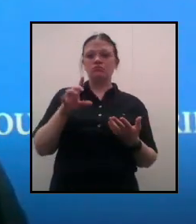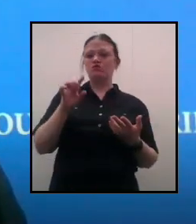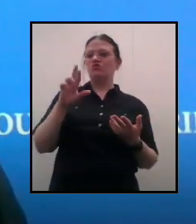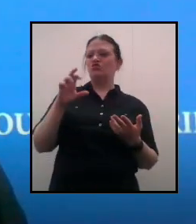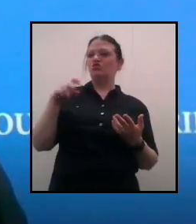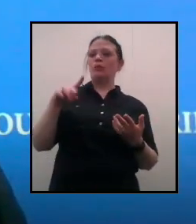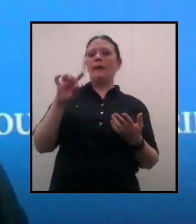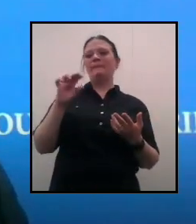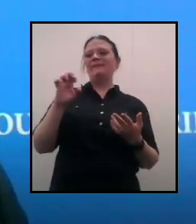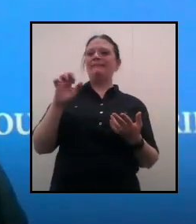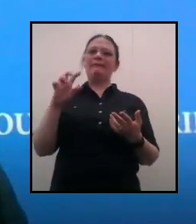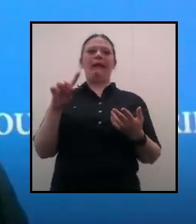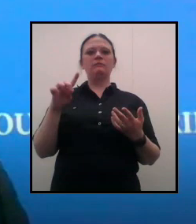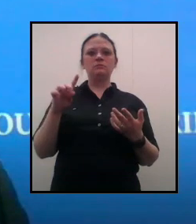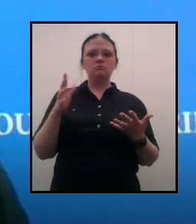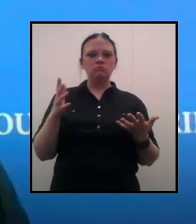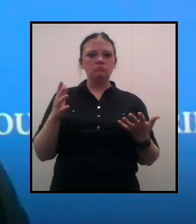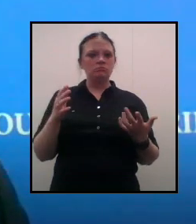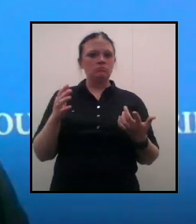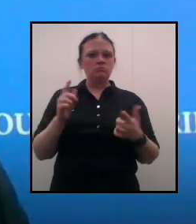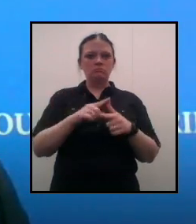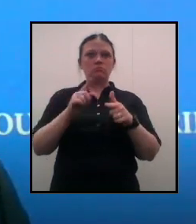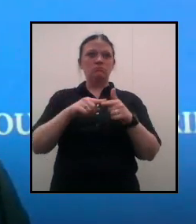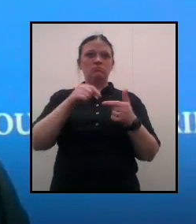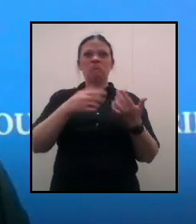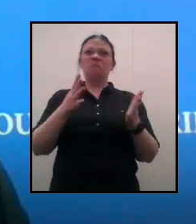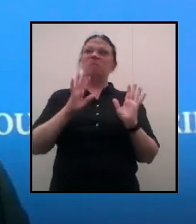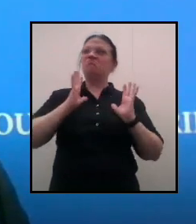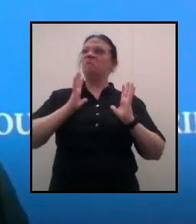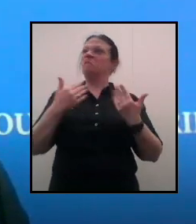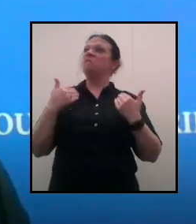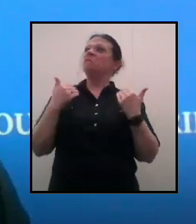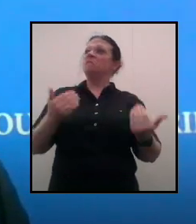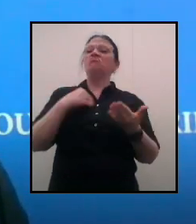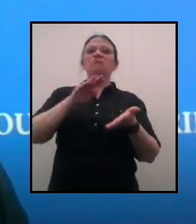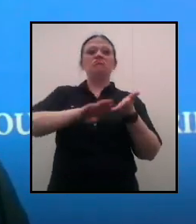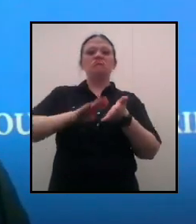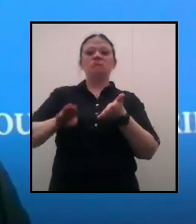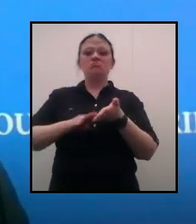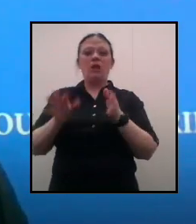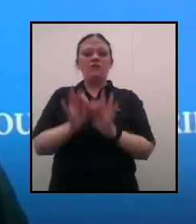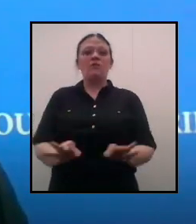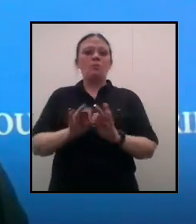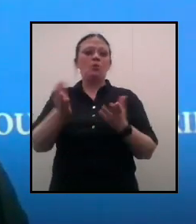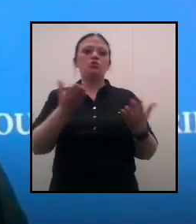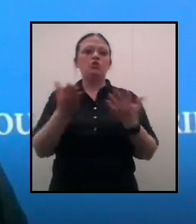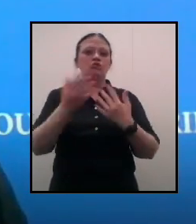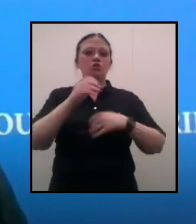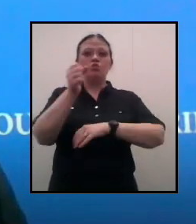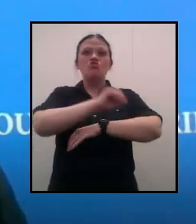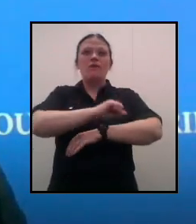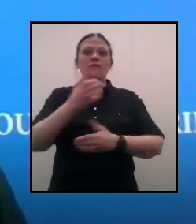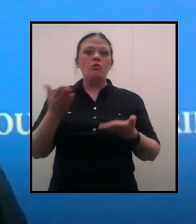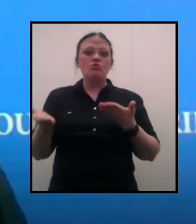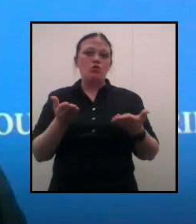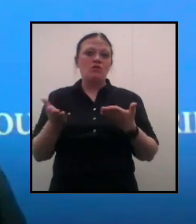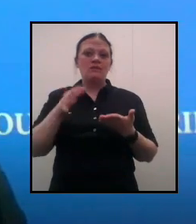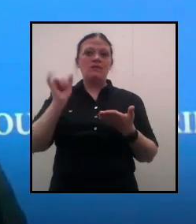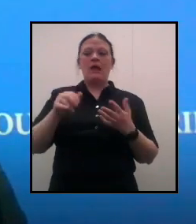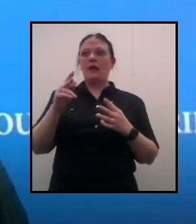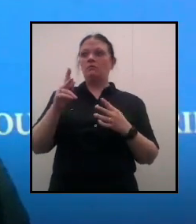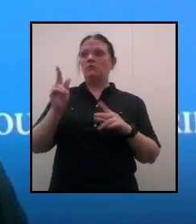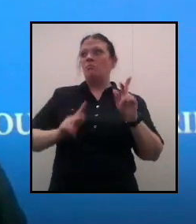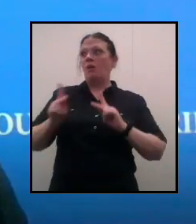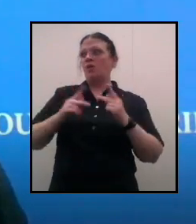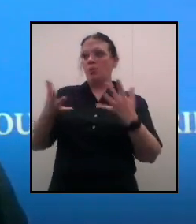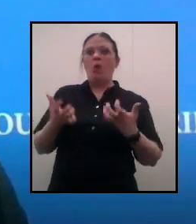resulting in the layoffs of employees that provide key services to our public and the shutting down of services that the public would